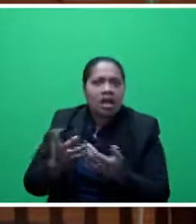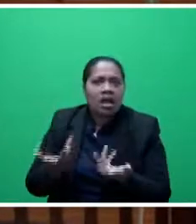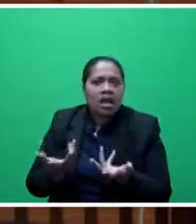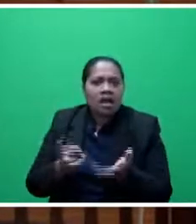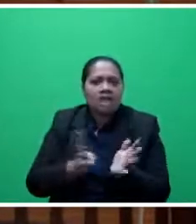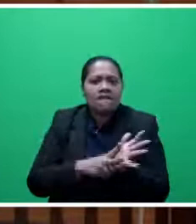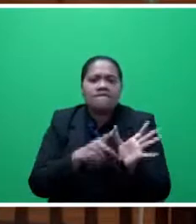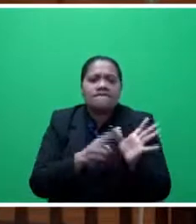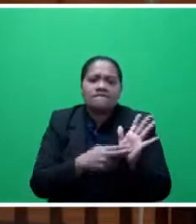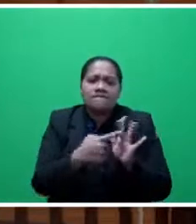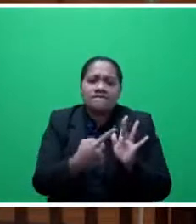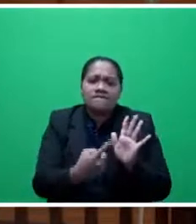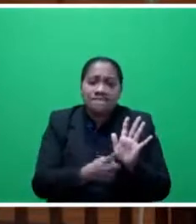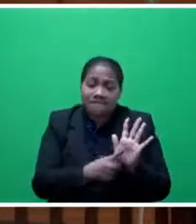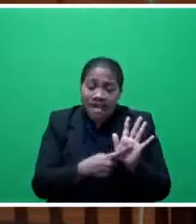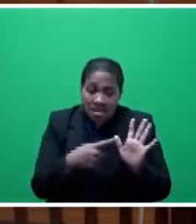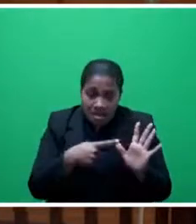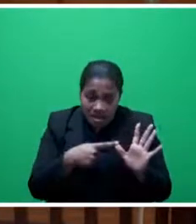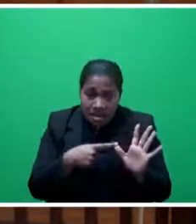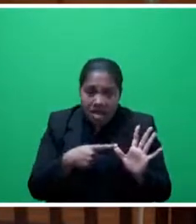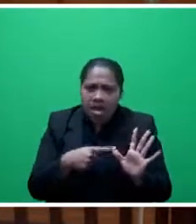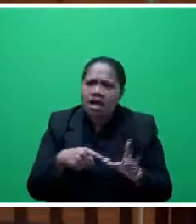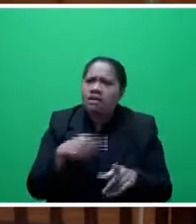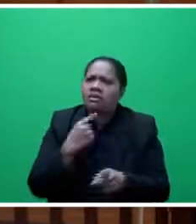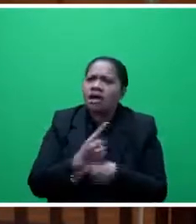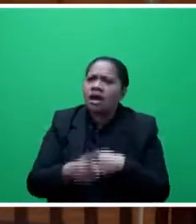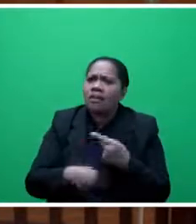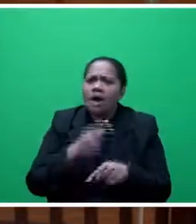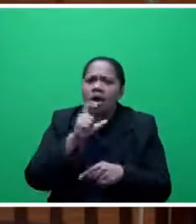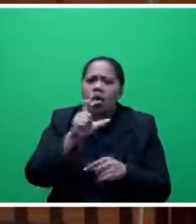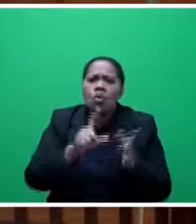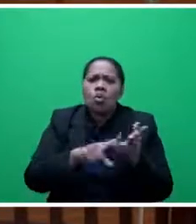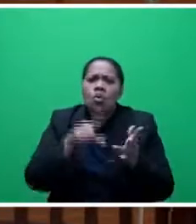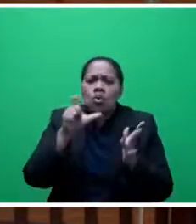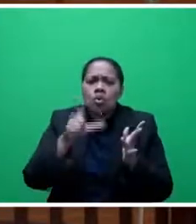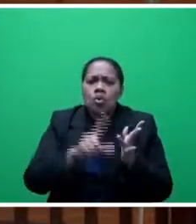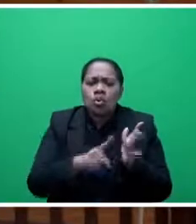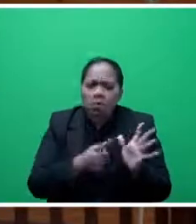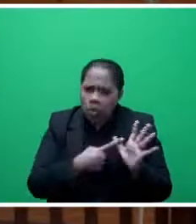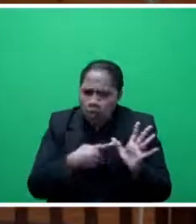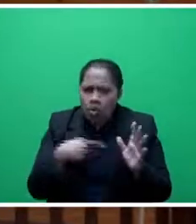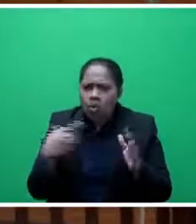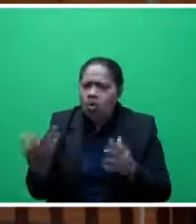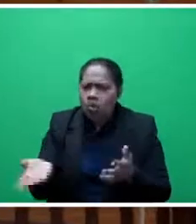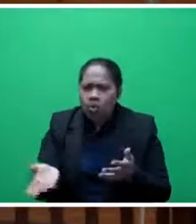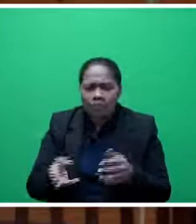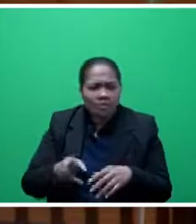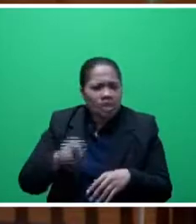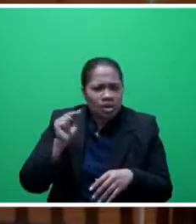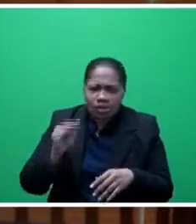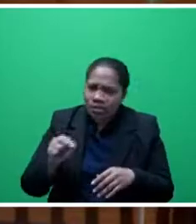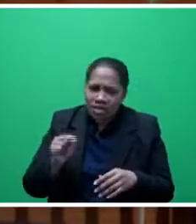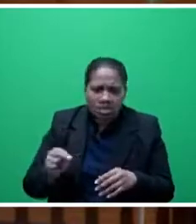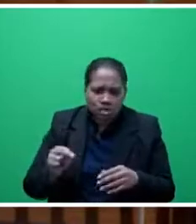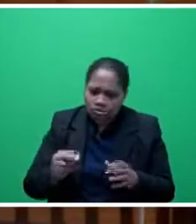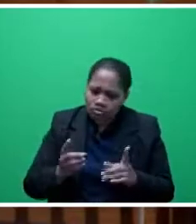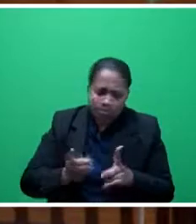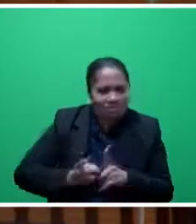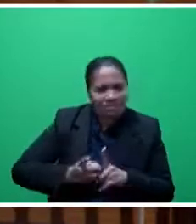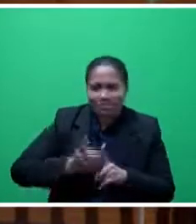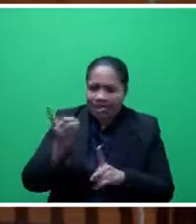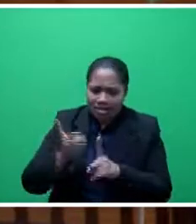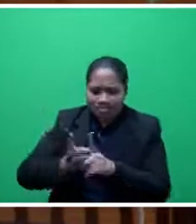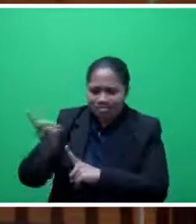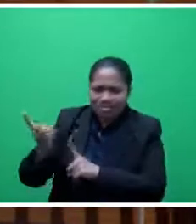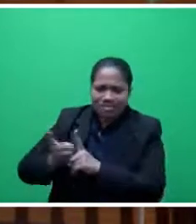vanilla, we talk about cocoa. We need to develop all this. So I'm asking the other side, especially